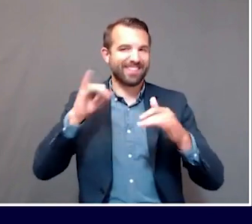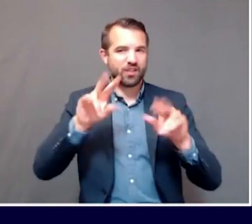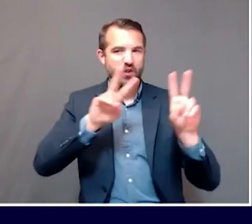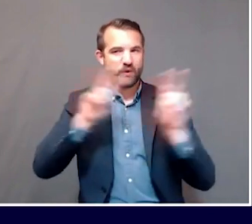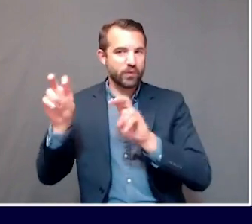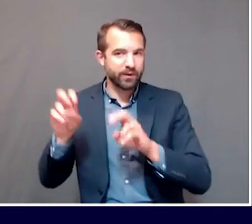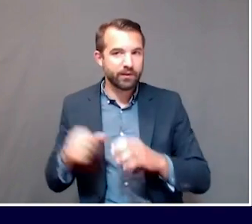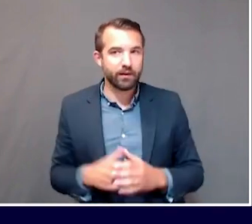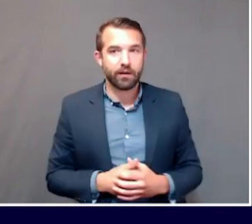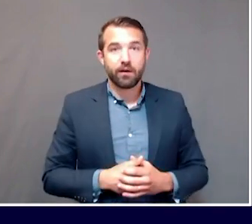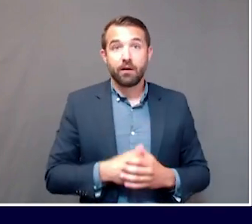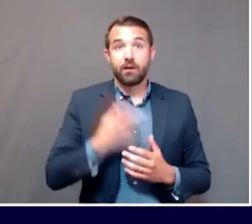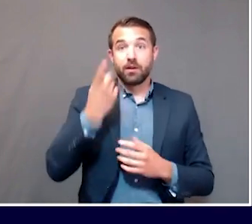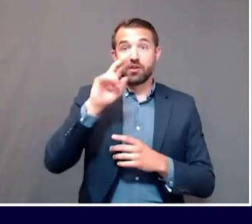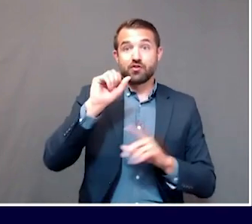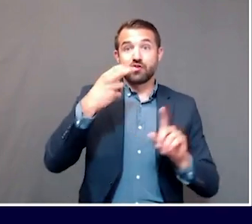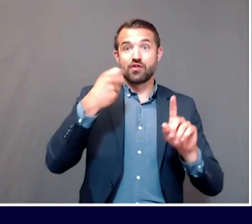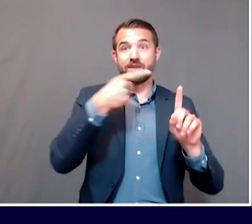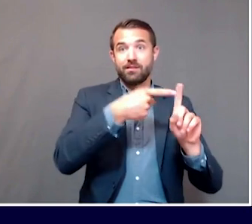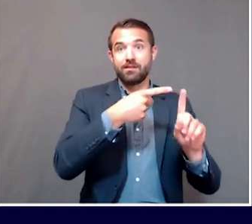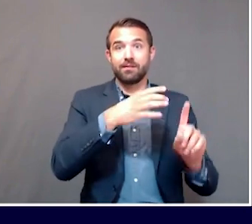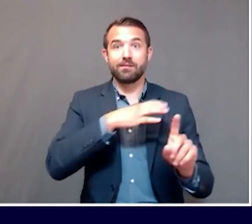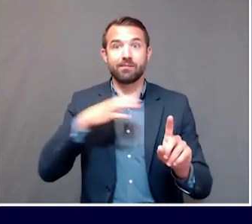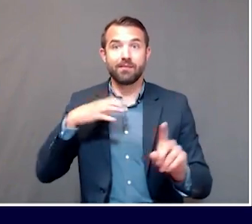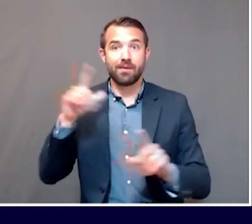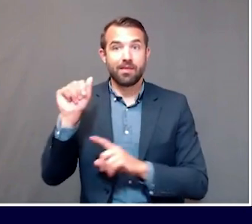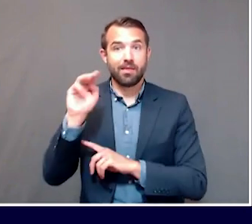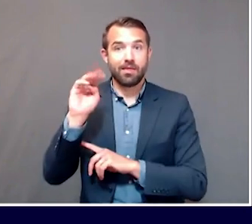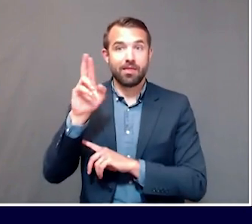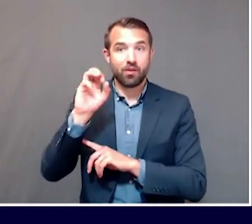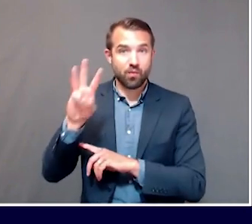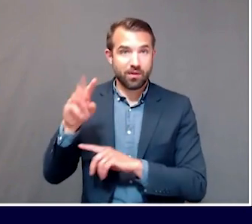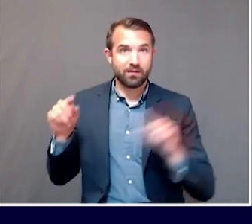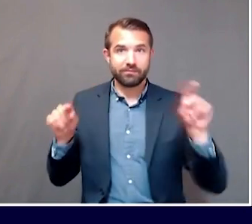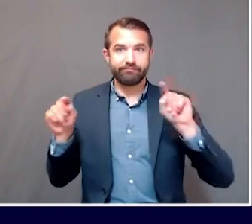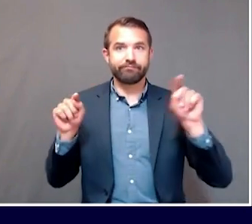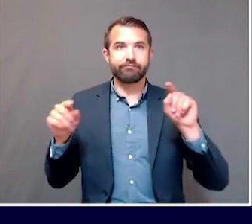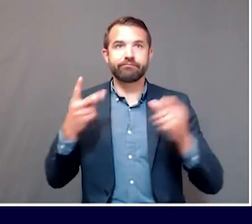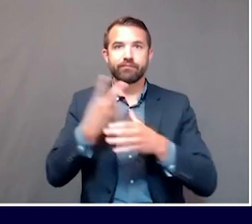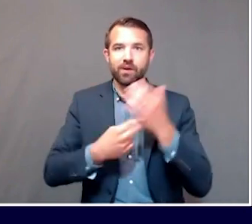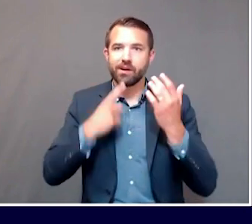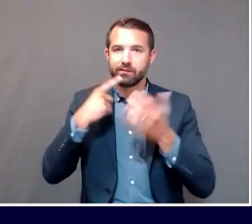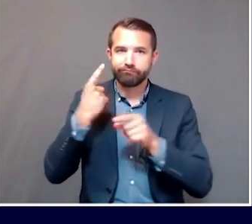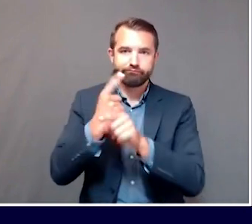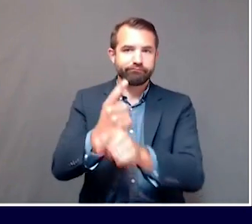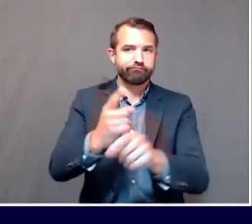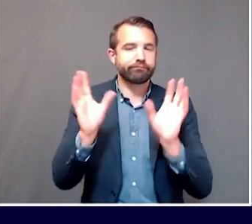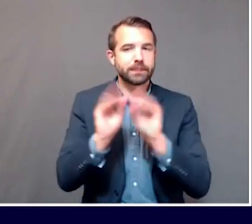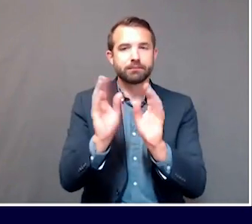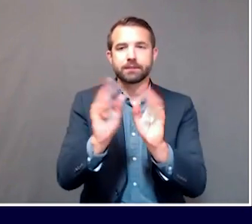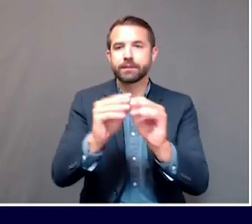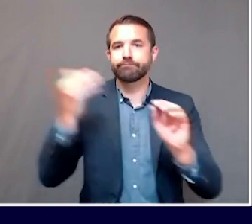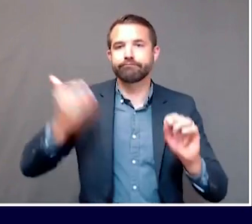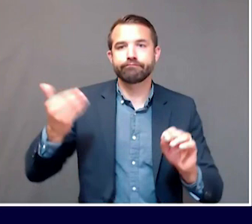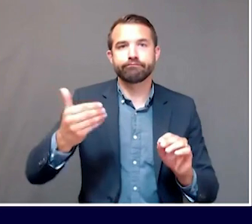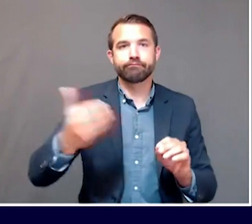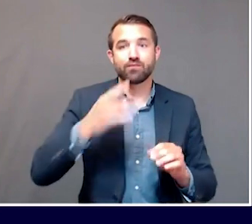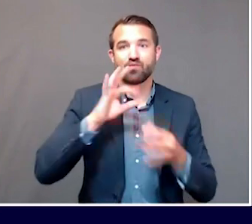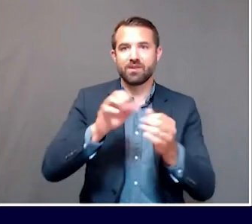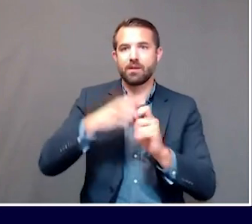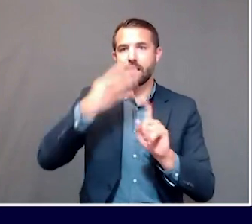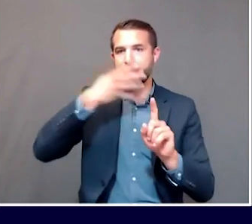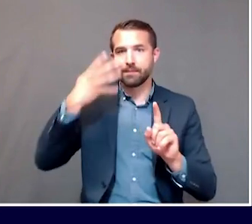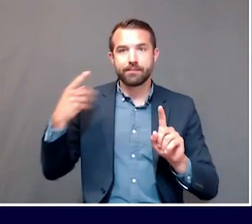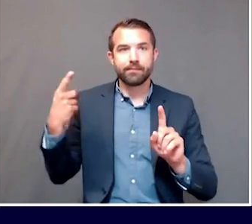Lambrew have met regularly with members and leaders of the immigrant communities, the African-American communities,